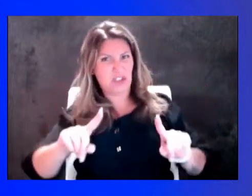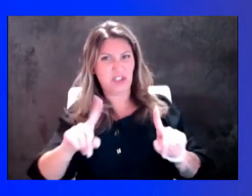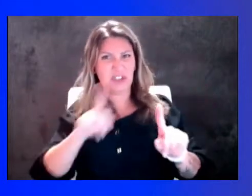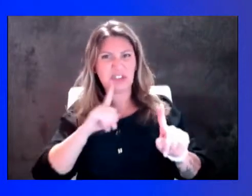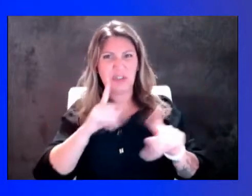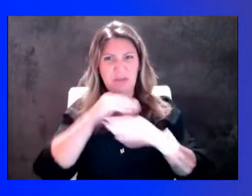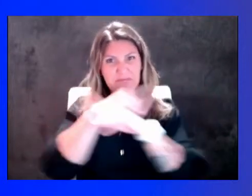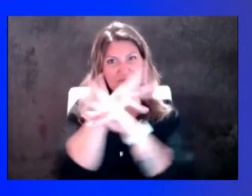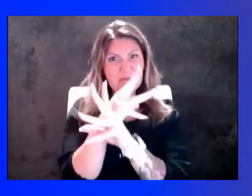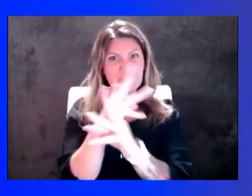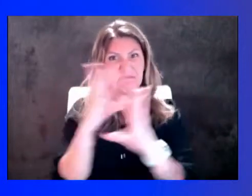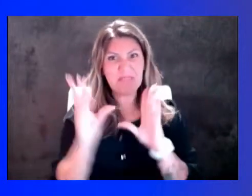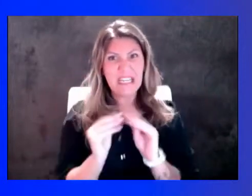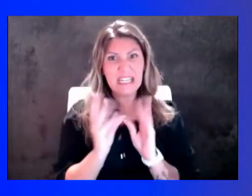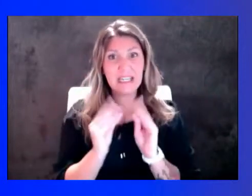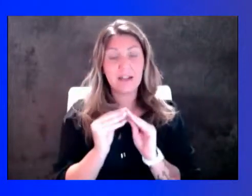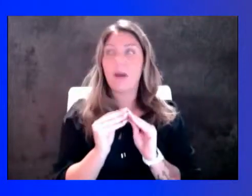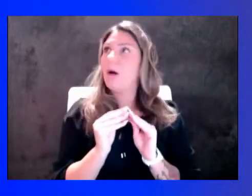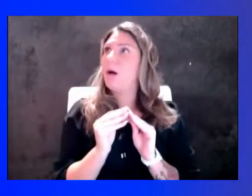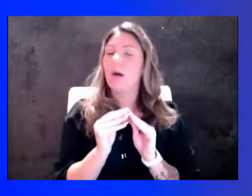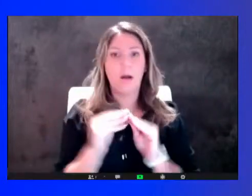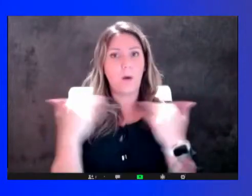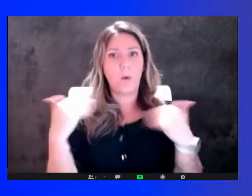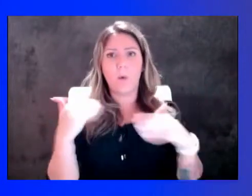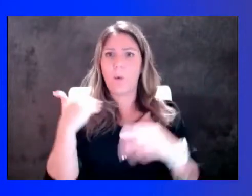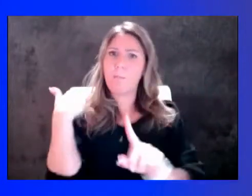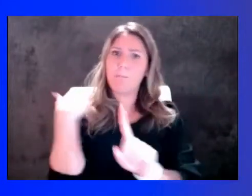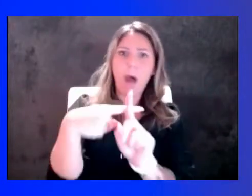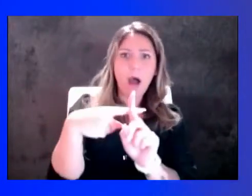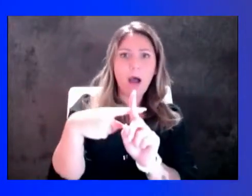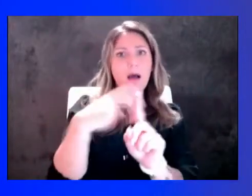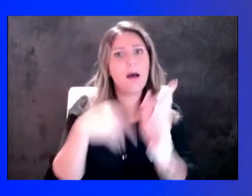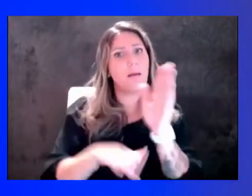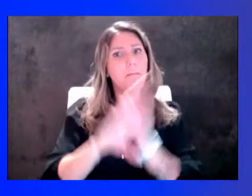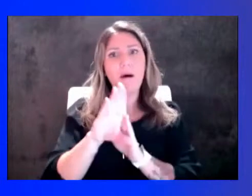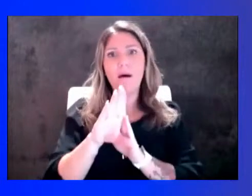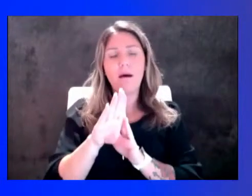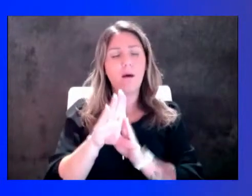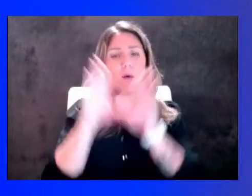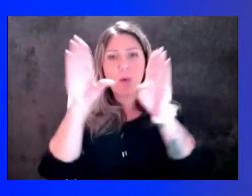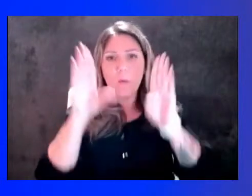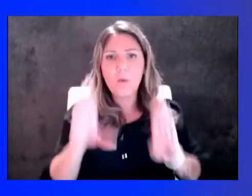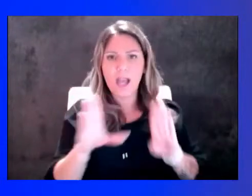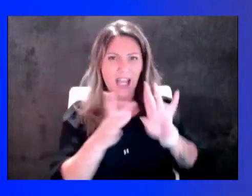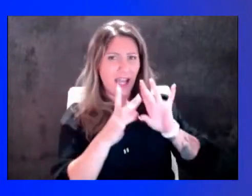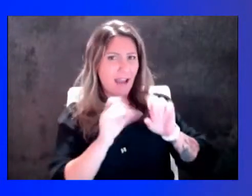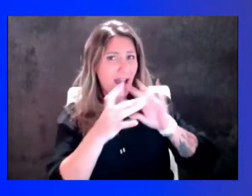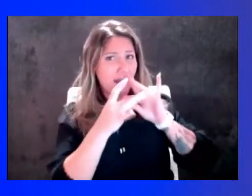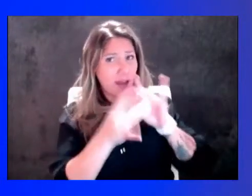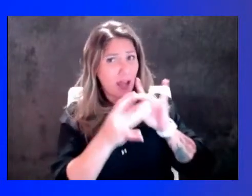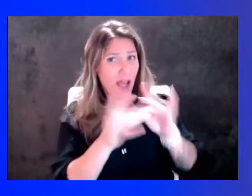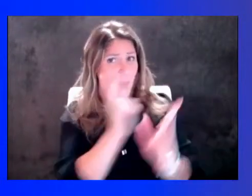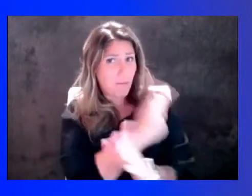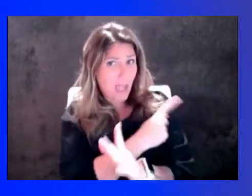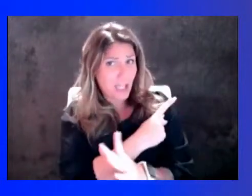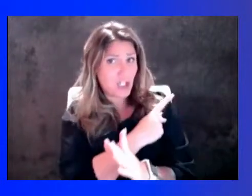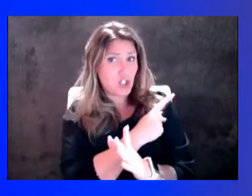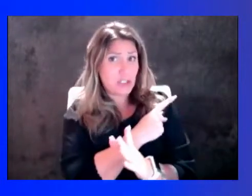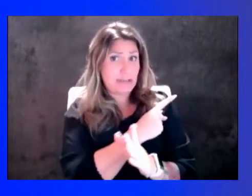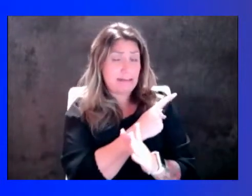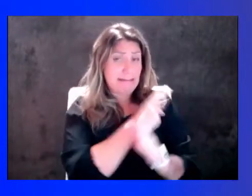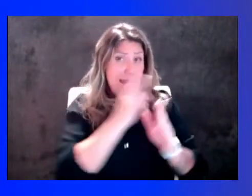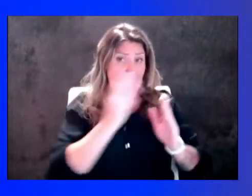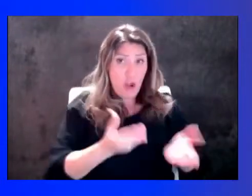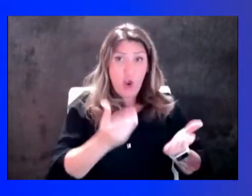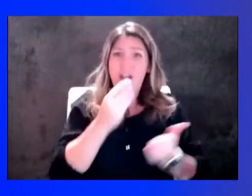out it has been a boon for us in healthcare. I think we've been able to connect with our patients both near and far. We've been able to